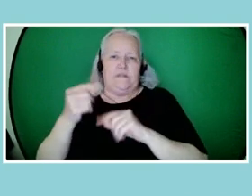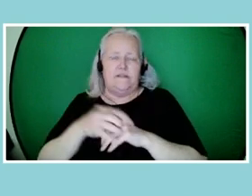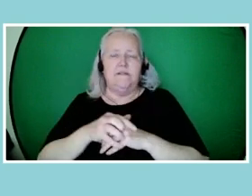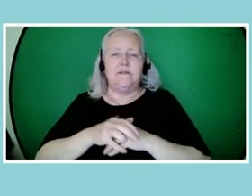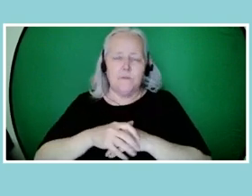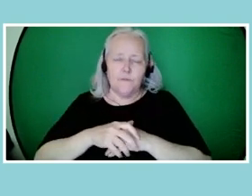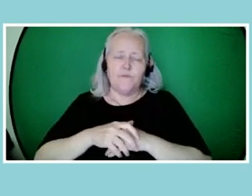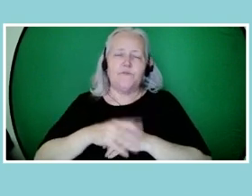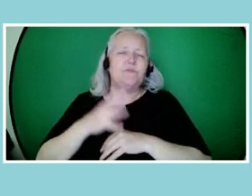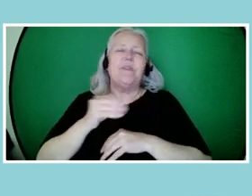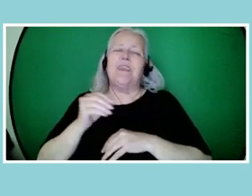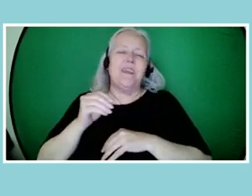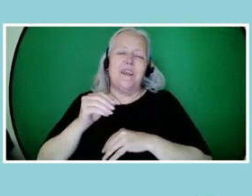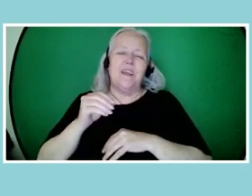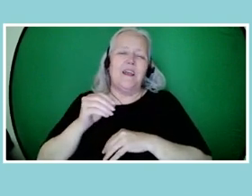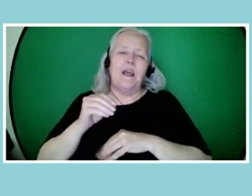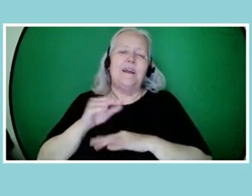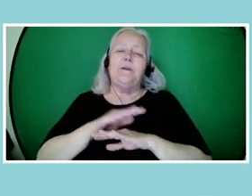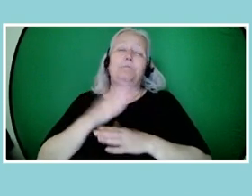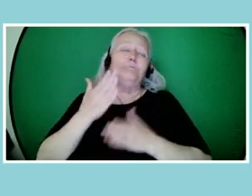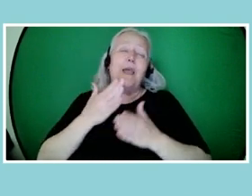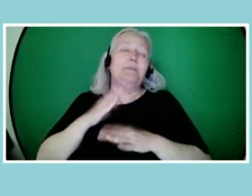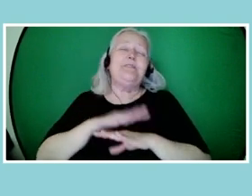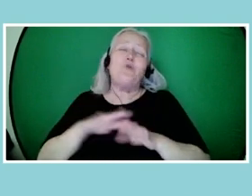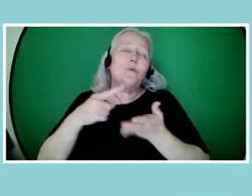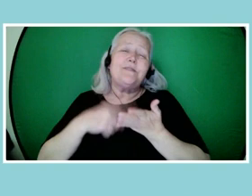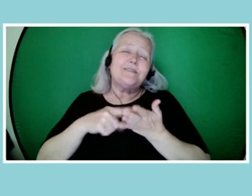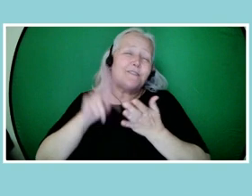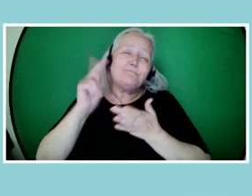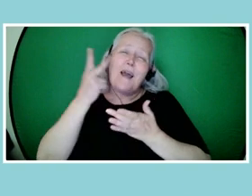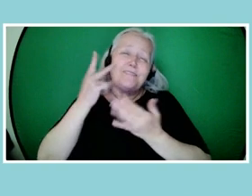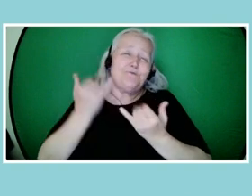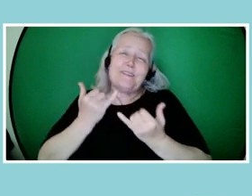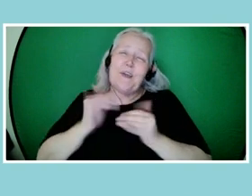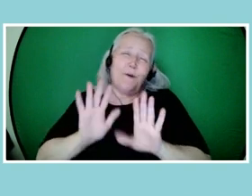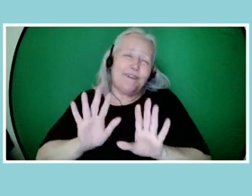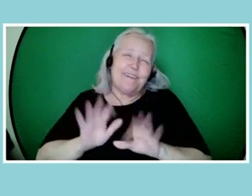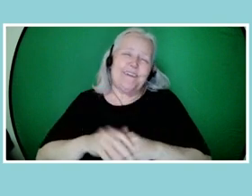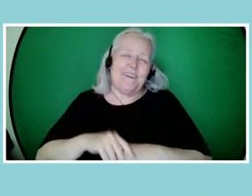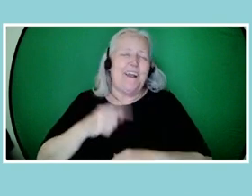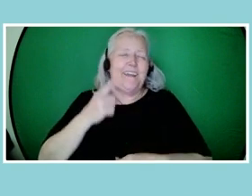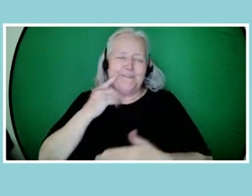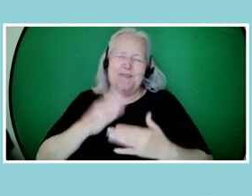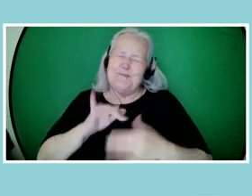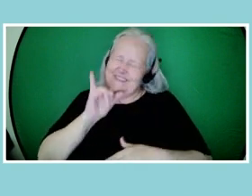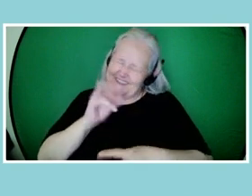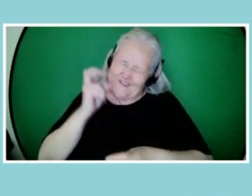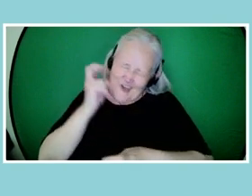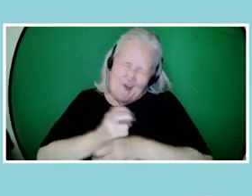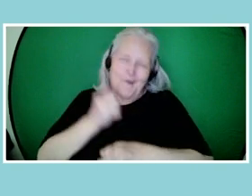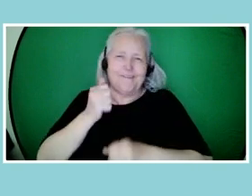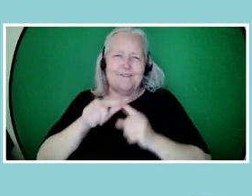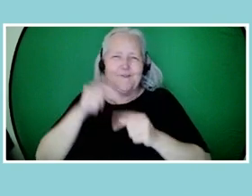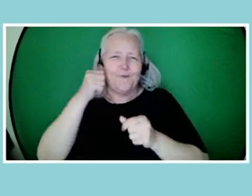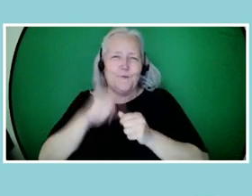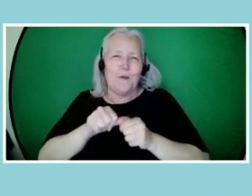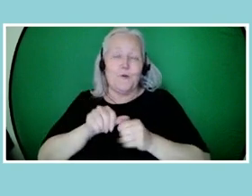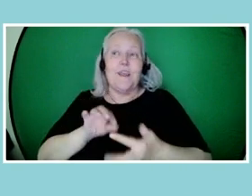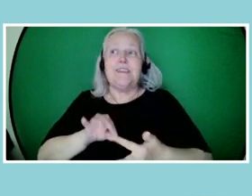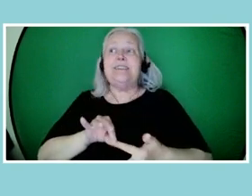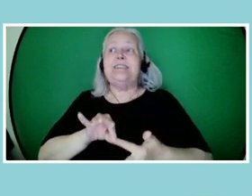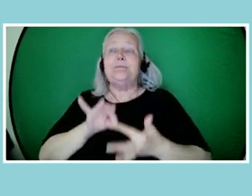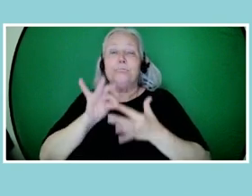just don't talk politics, maybe, right? I think that that's the hardest thing to remember, is that especially when someone maybe